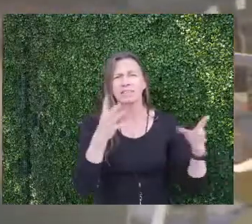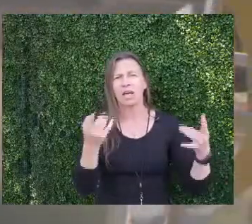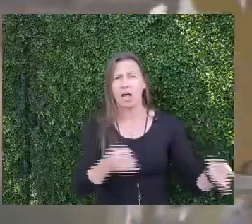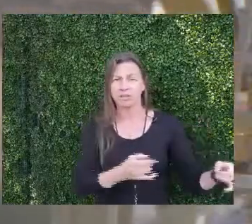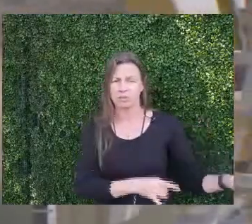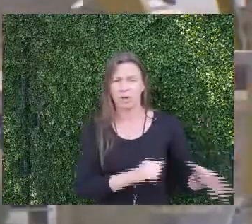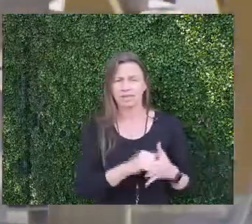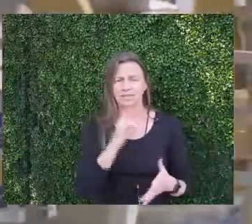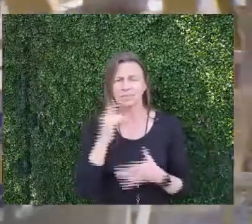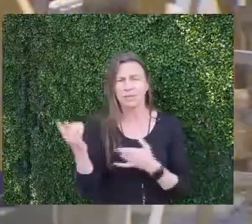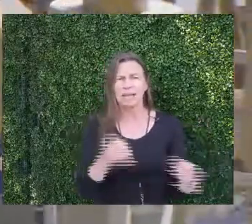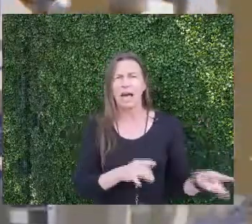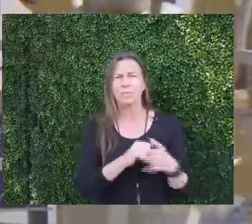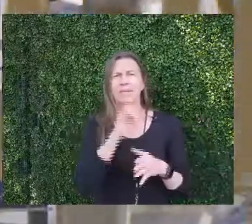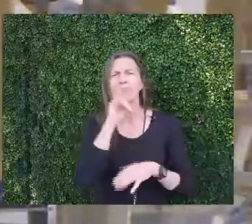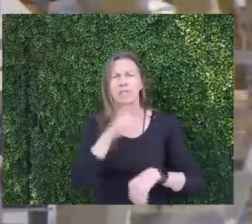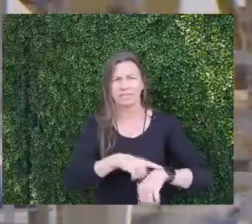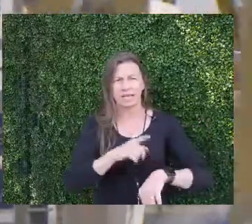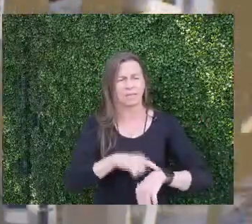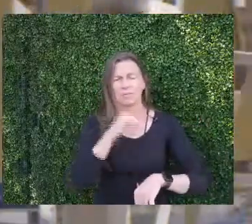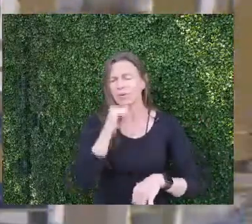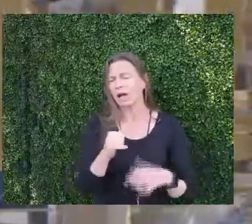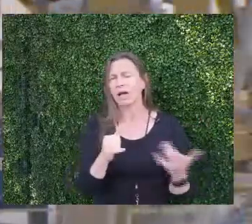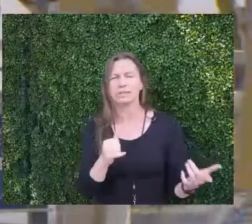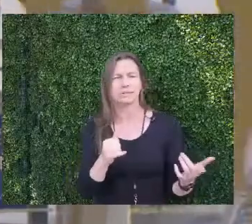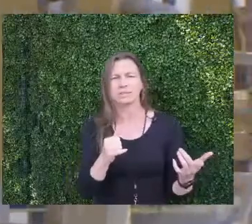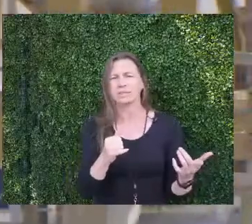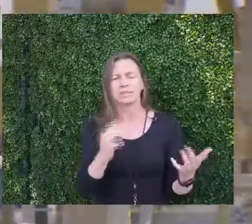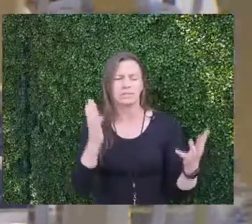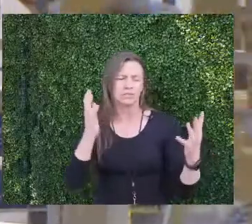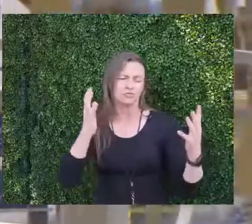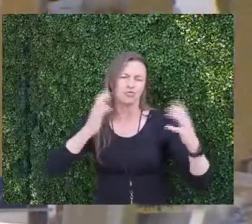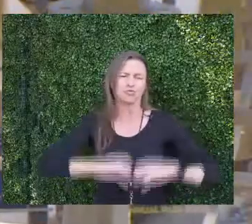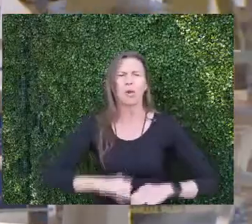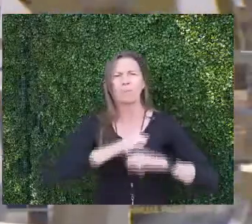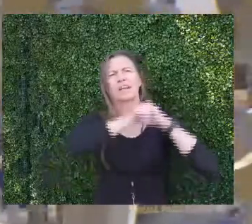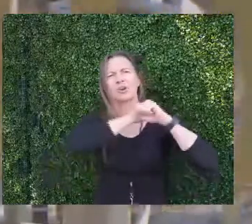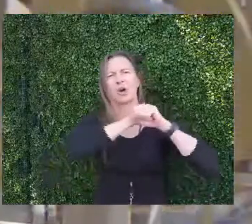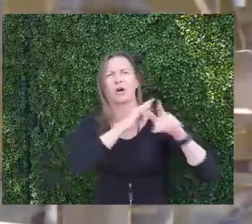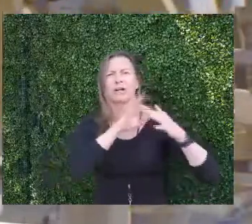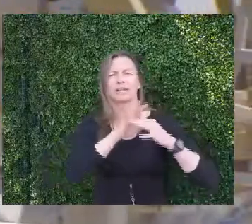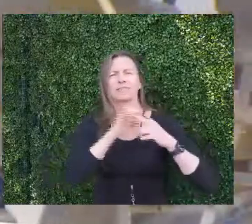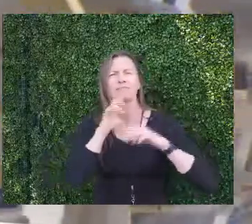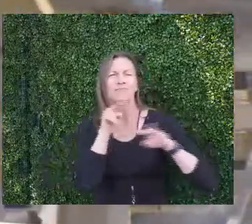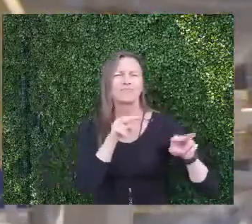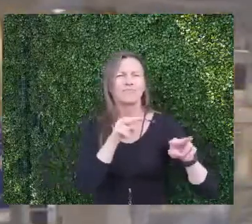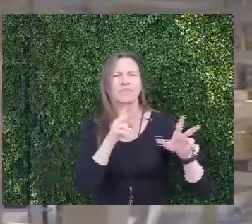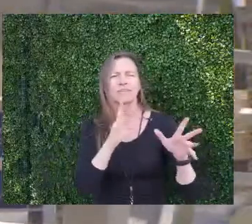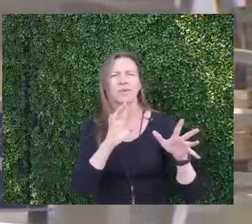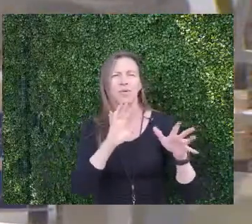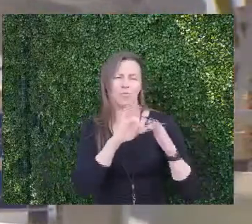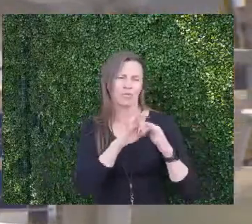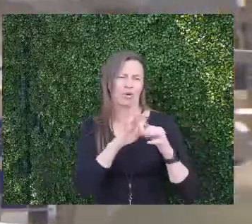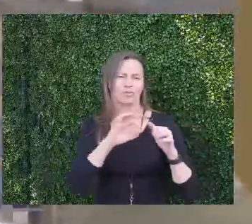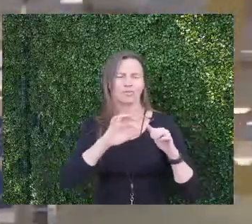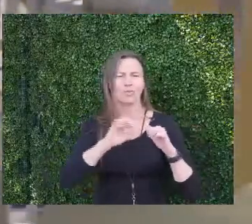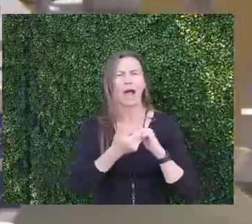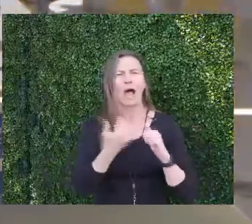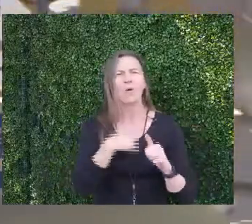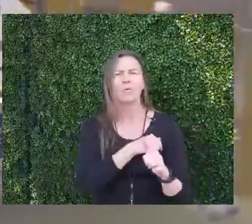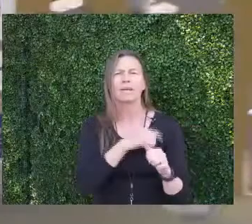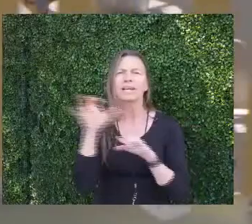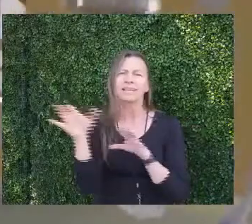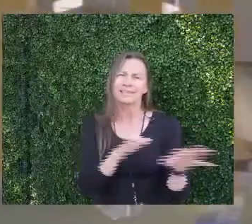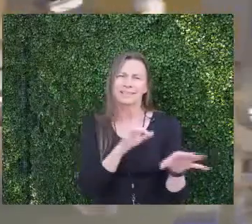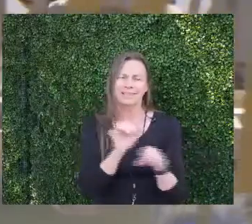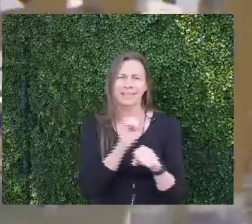things in real time. We're not putting down our guard as it relates to the vigilance, as it relates to the way we conduct and organize ourselves